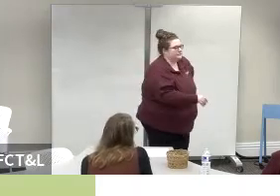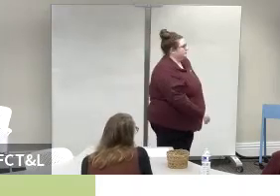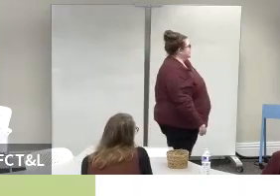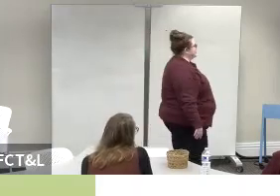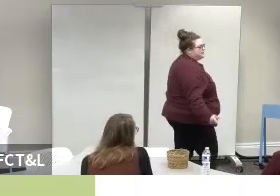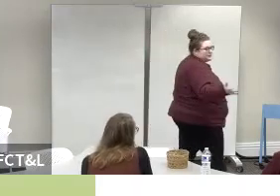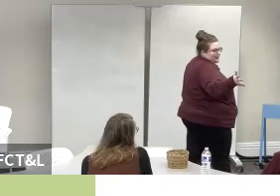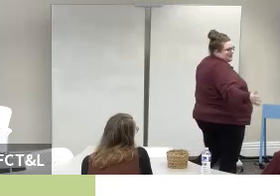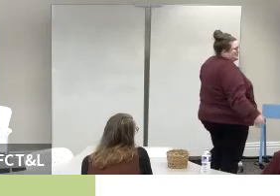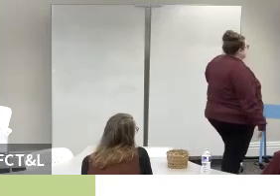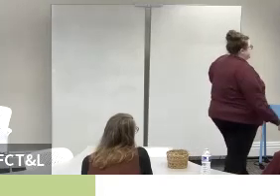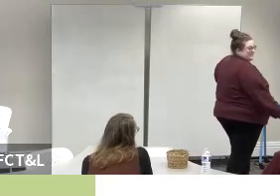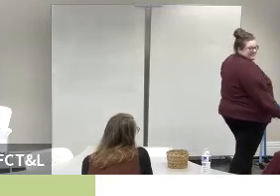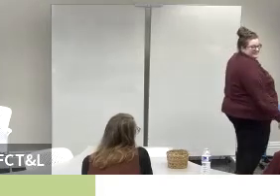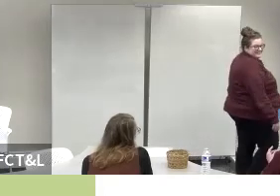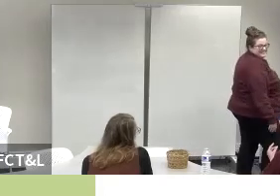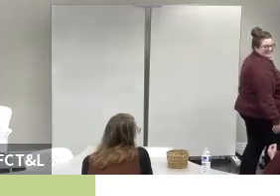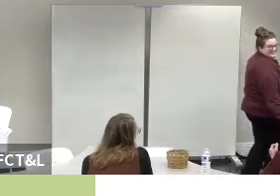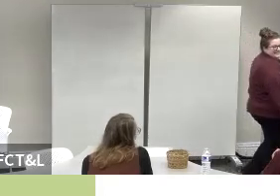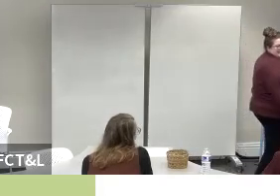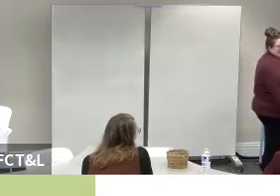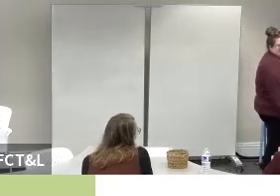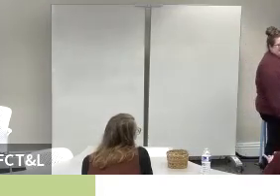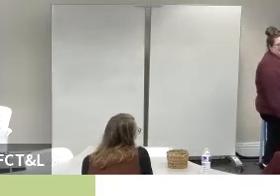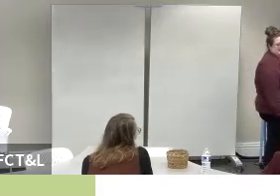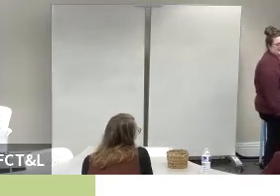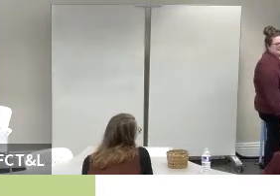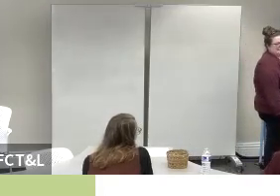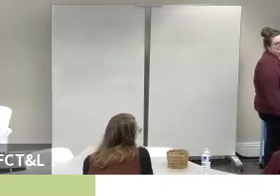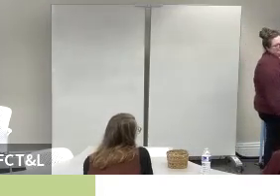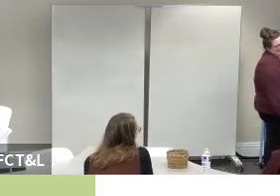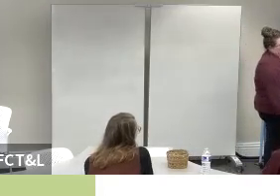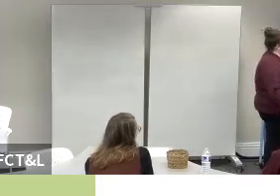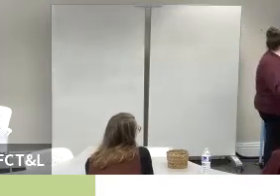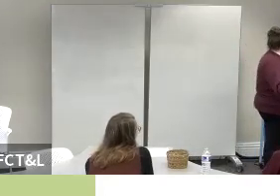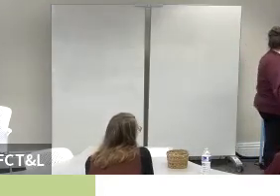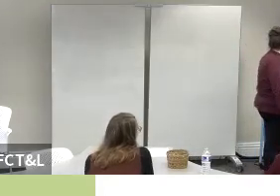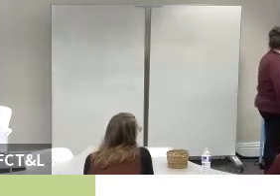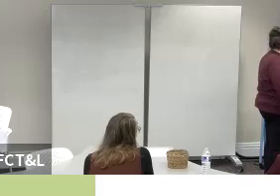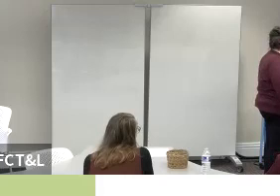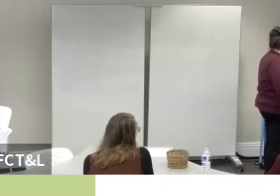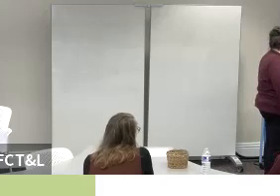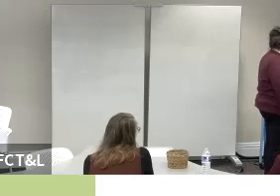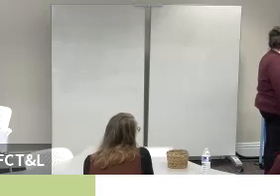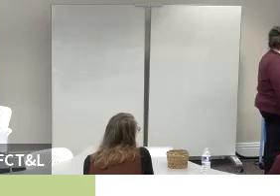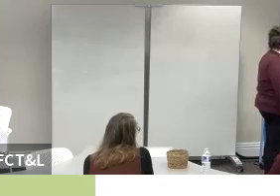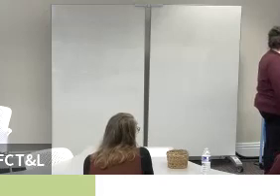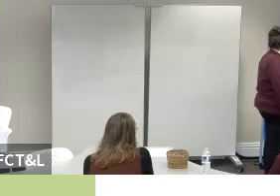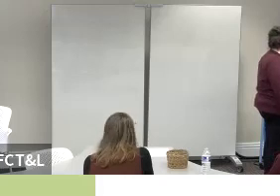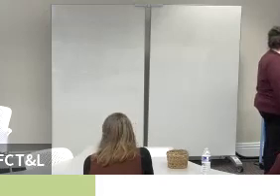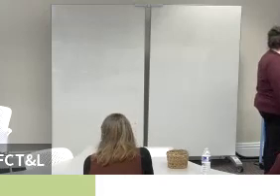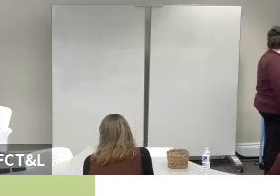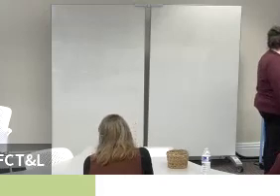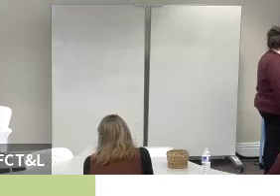Right. Nation, yeah, no, about. Too, one of the big, it's a super simple thing that I think